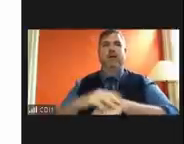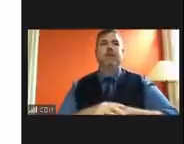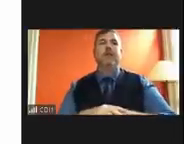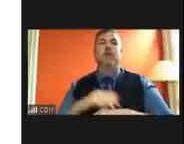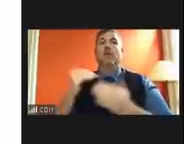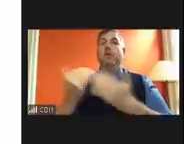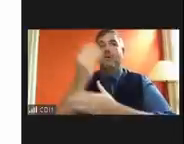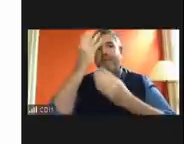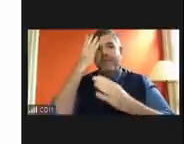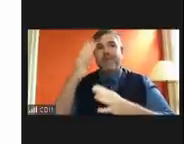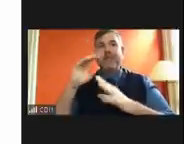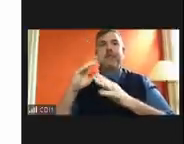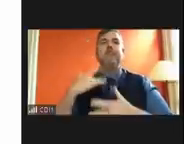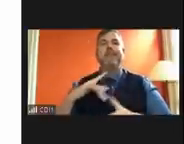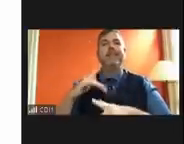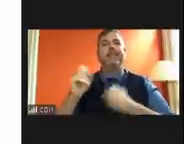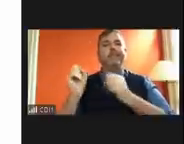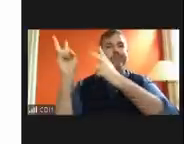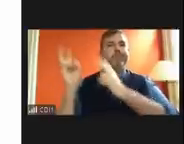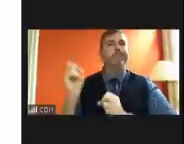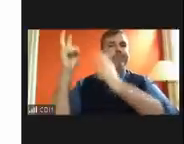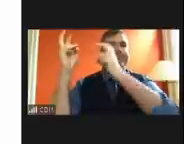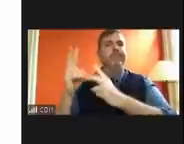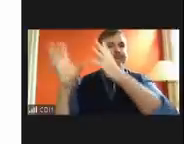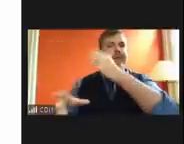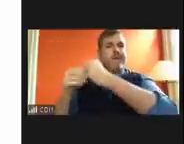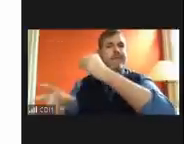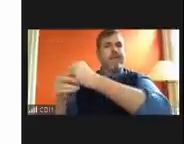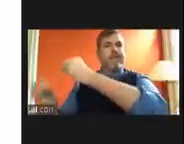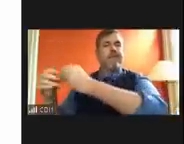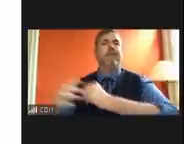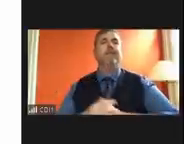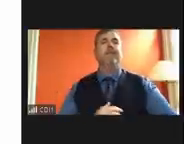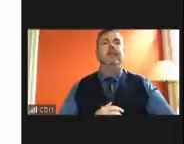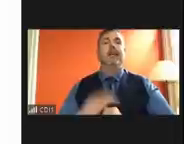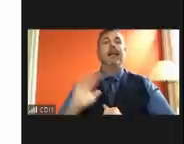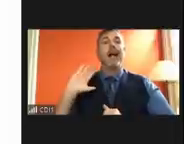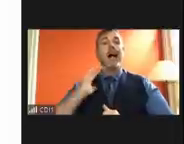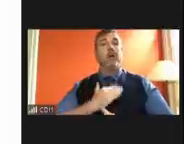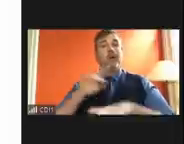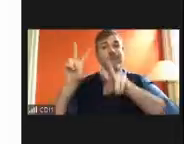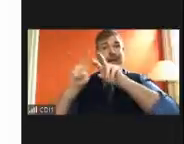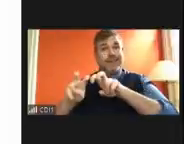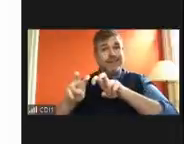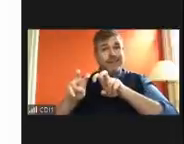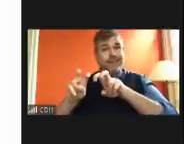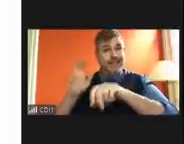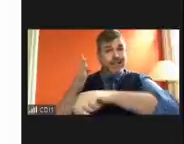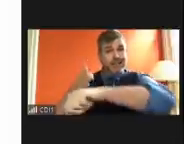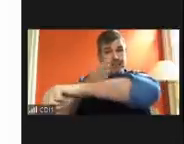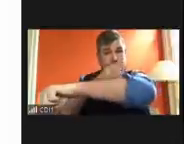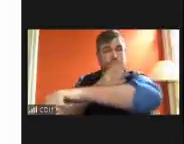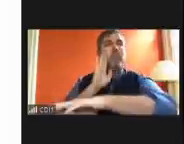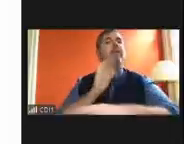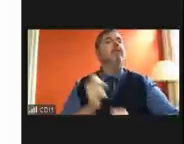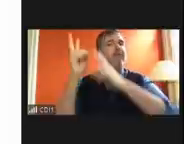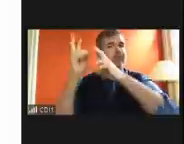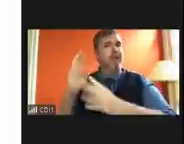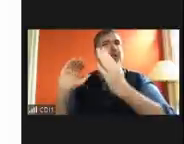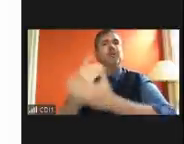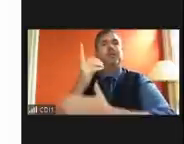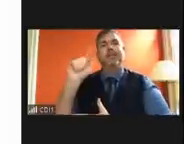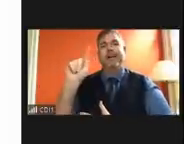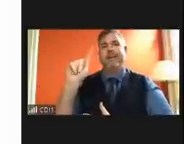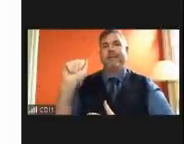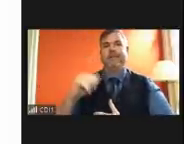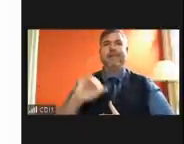more refined analyses, adding more data to the website. And this is the new look and feel of our website that can be found at